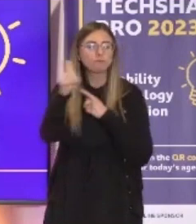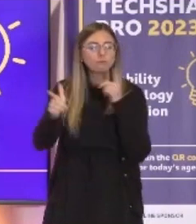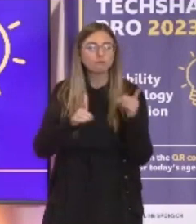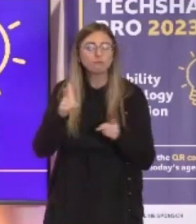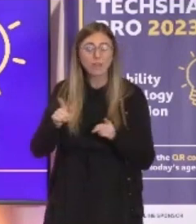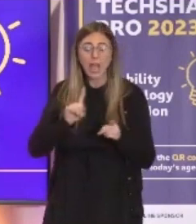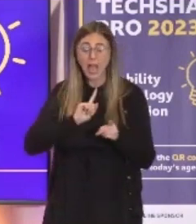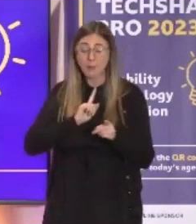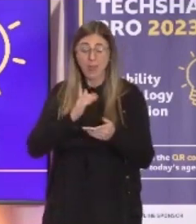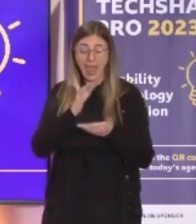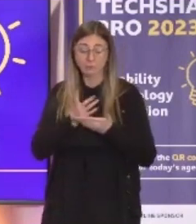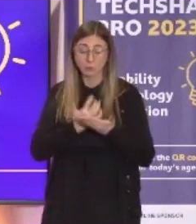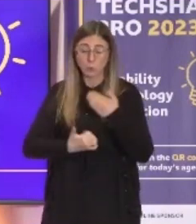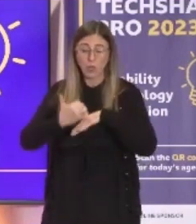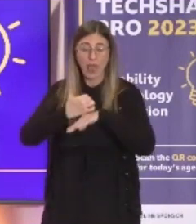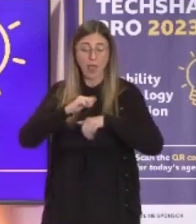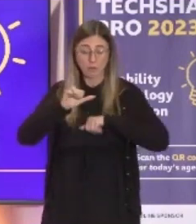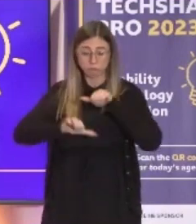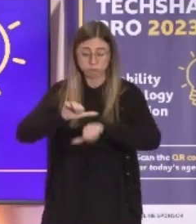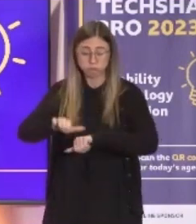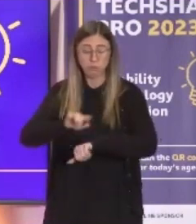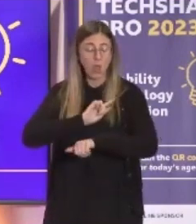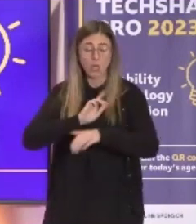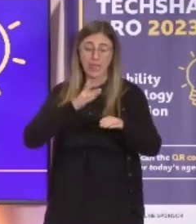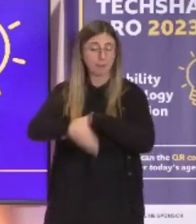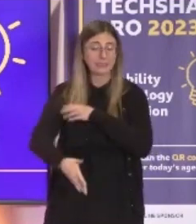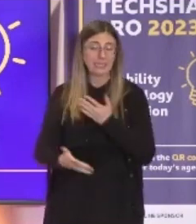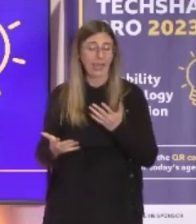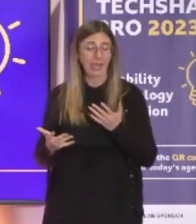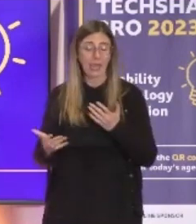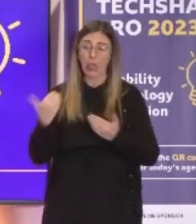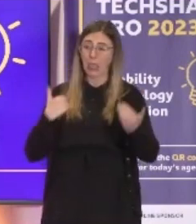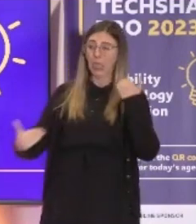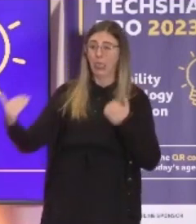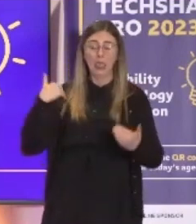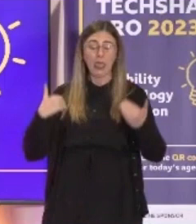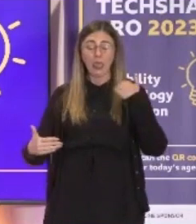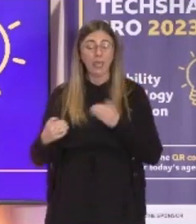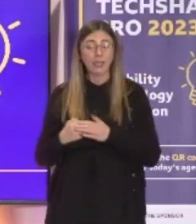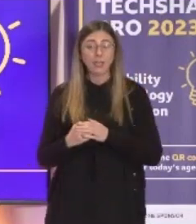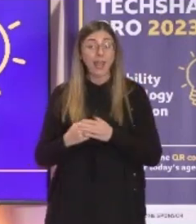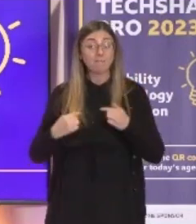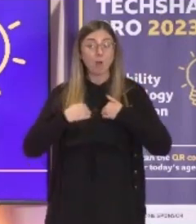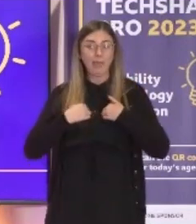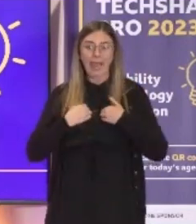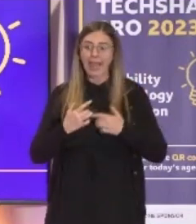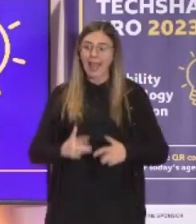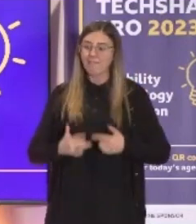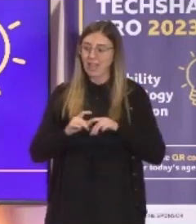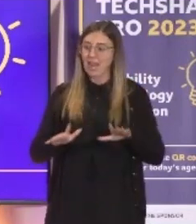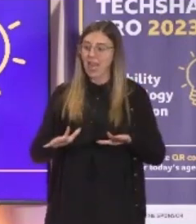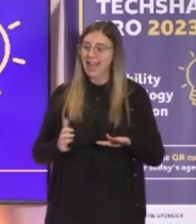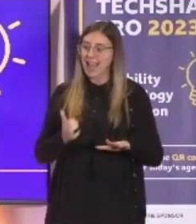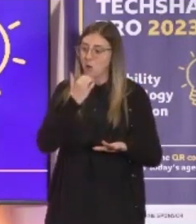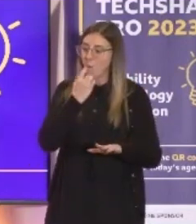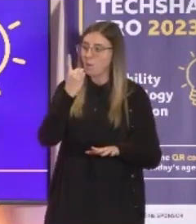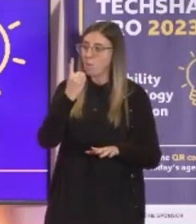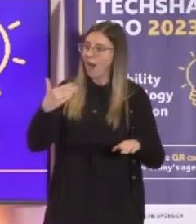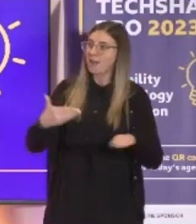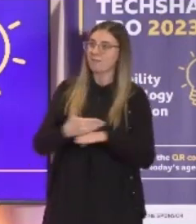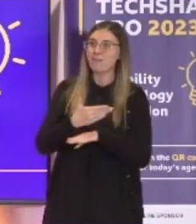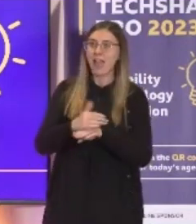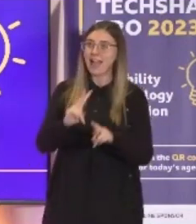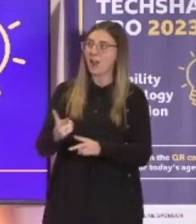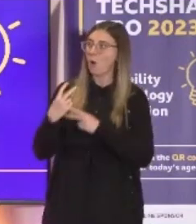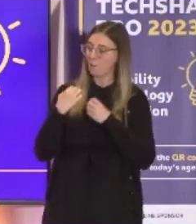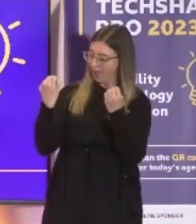that busy. And it is a career highlight for me. And I can look back and be proud